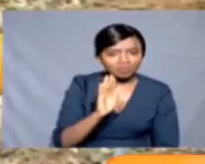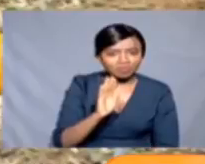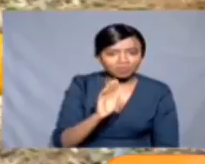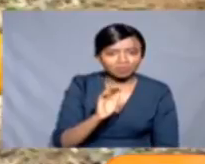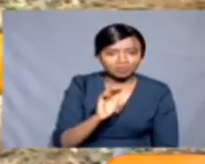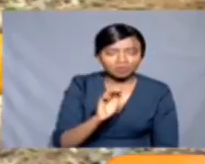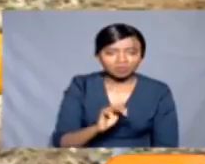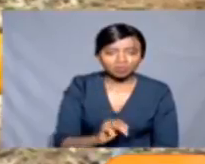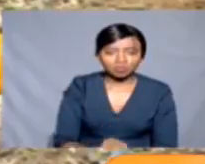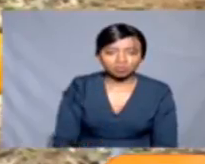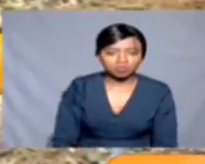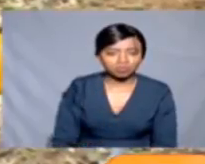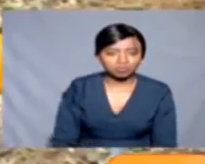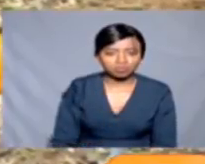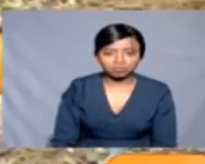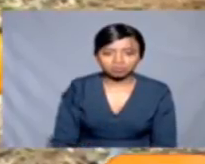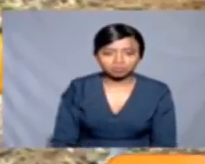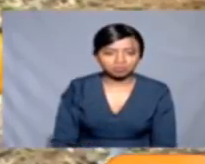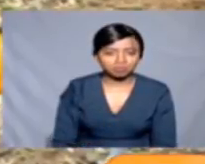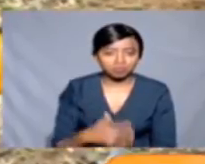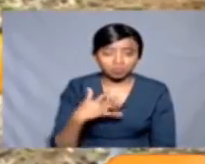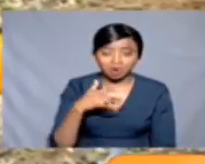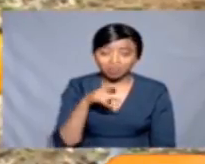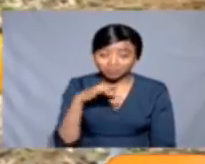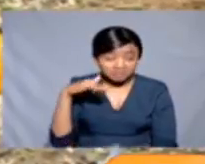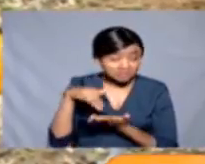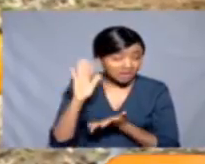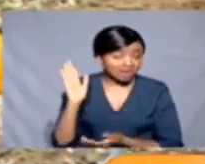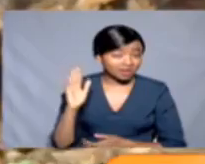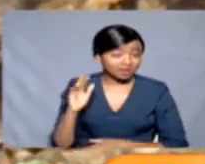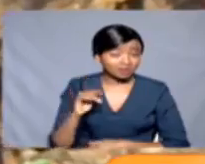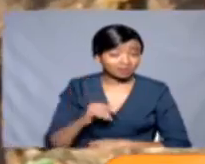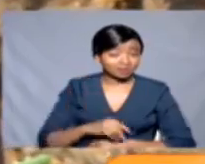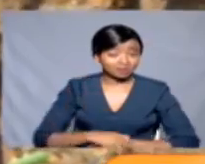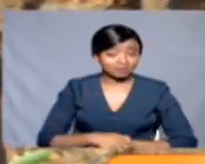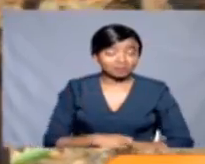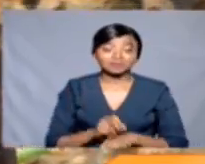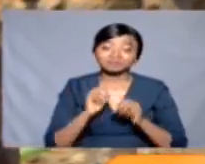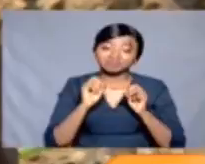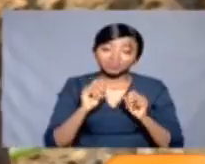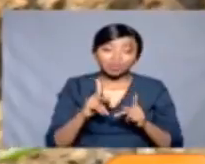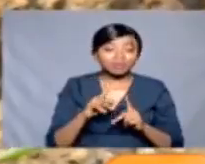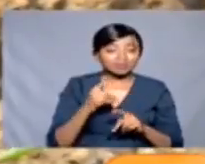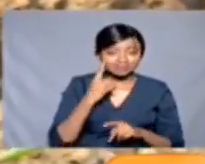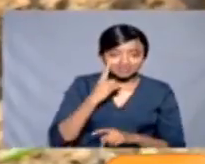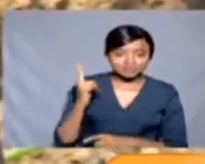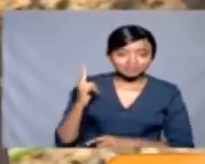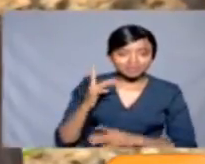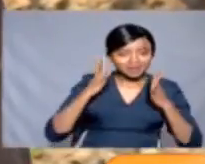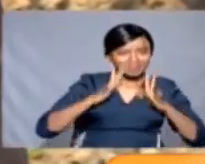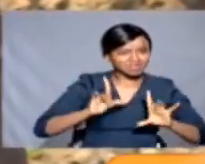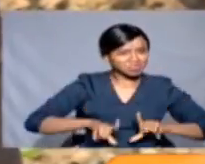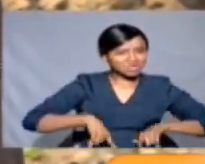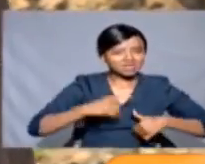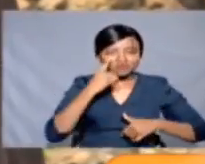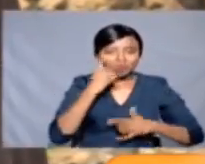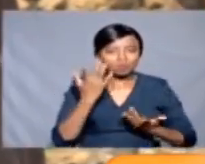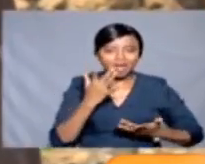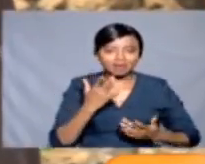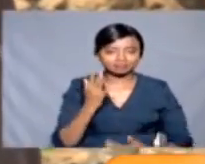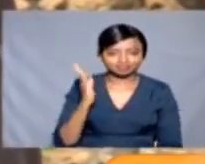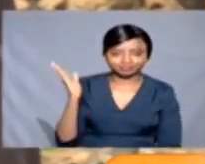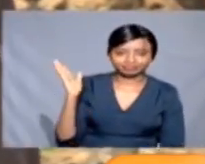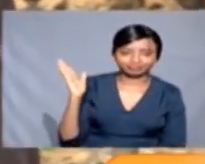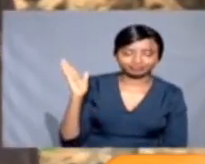the required. Yeah, levels. That is quite high. Quite high. Mm. Let's look at it. Someone lives there.